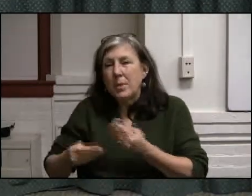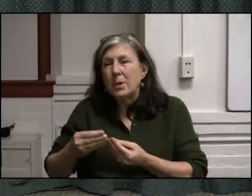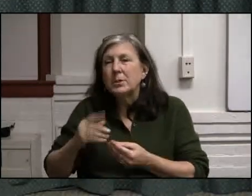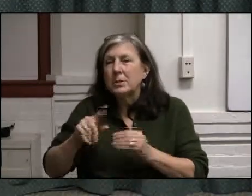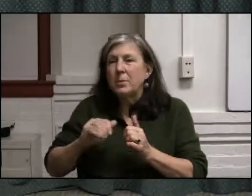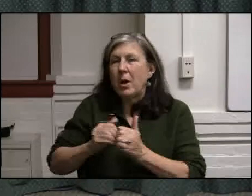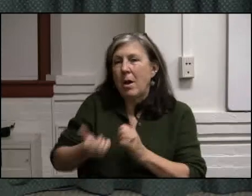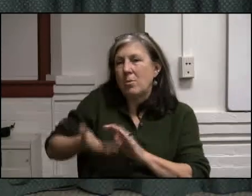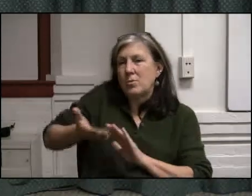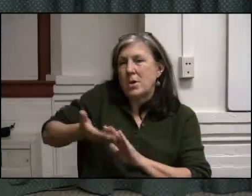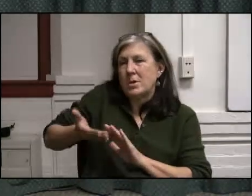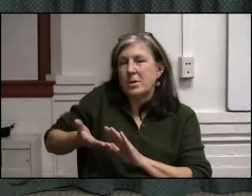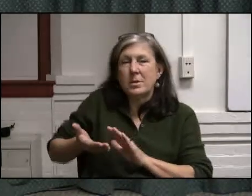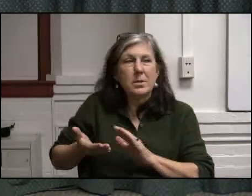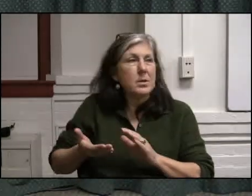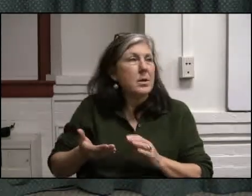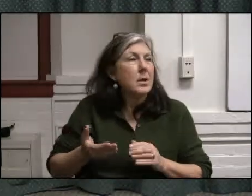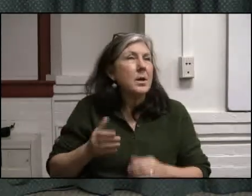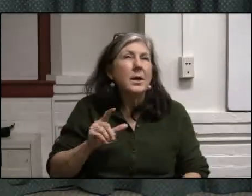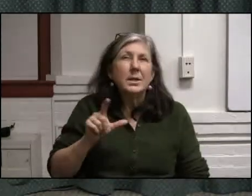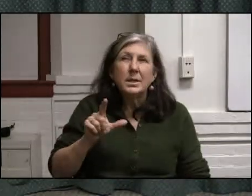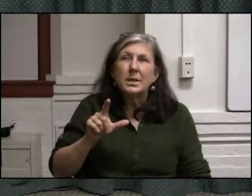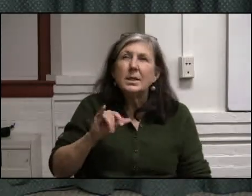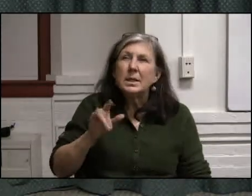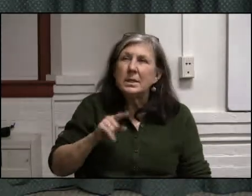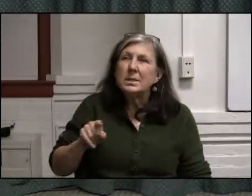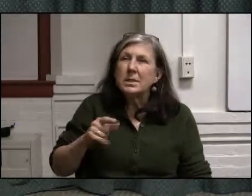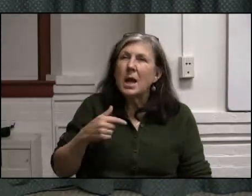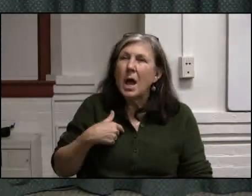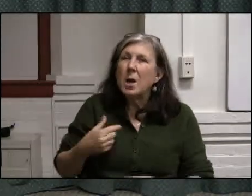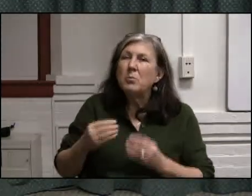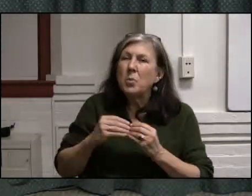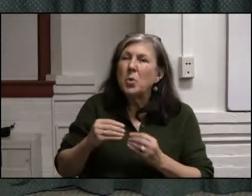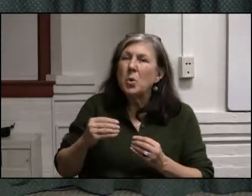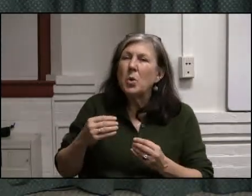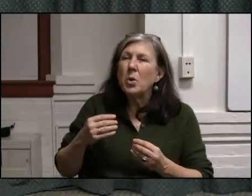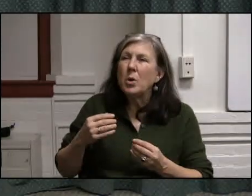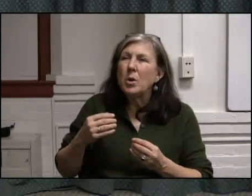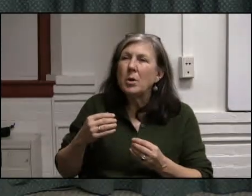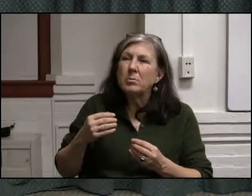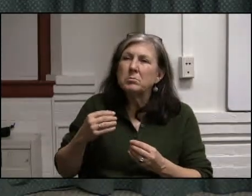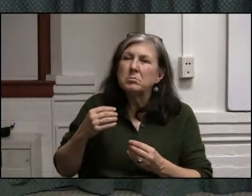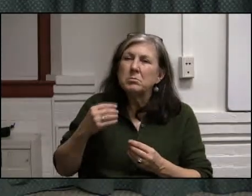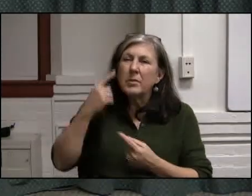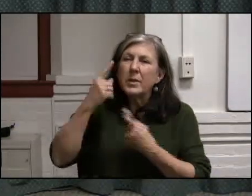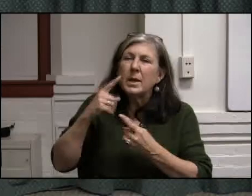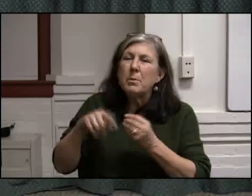And I think my Go from concerns there. are more operational, and I would be happy to defer.